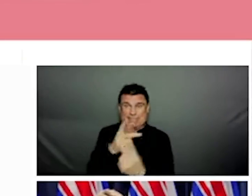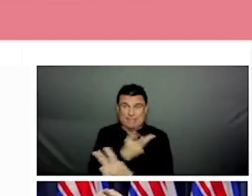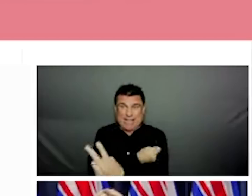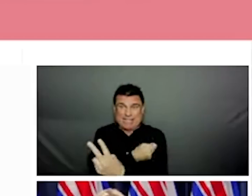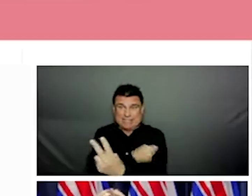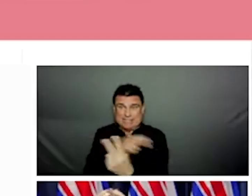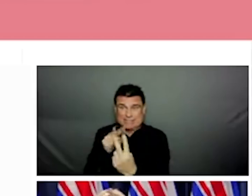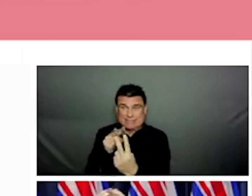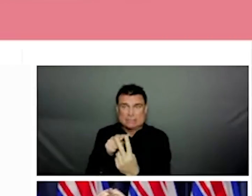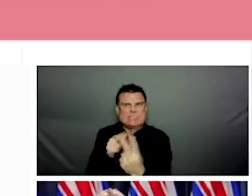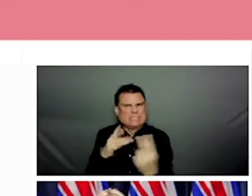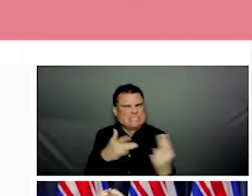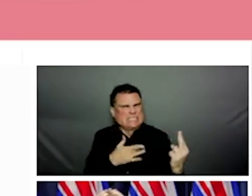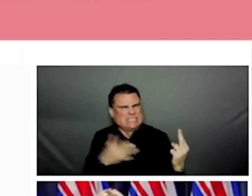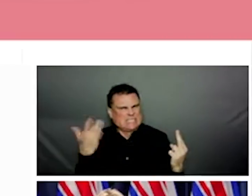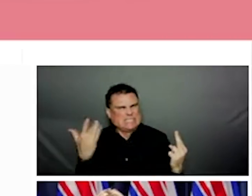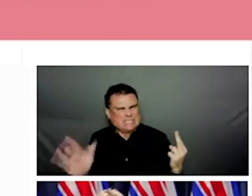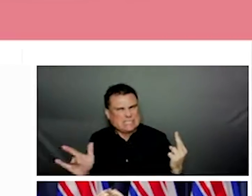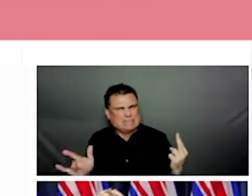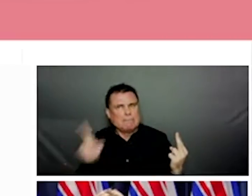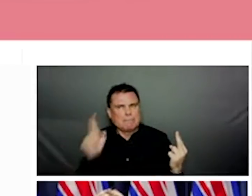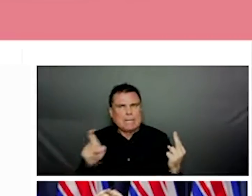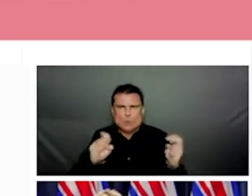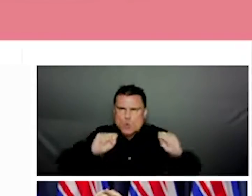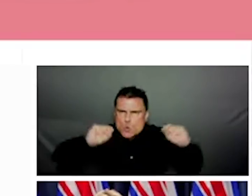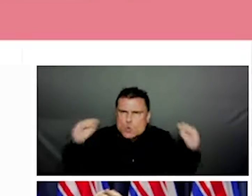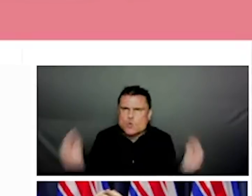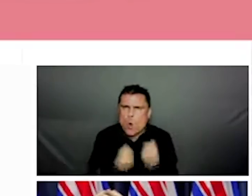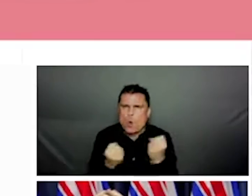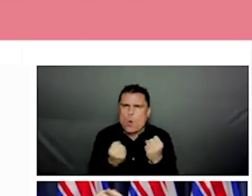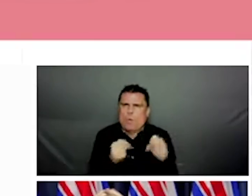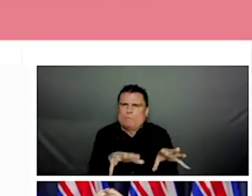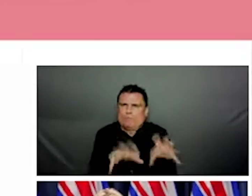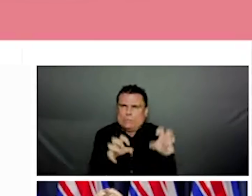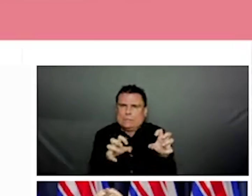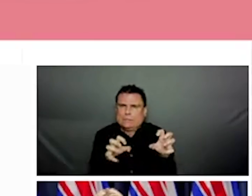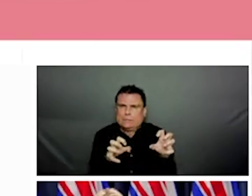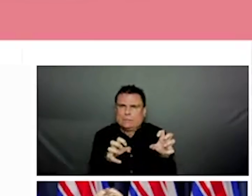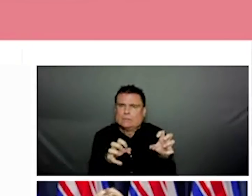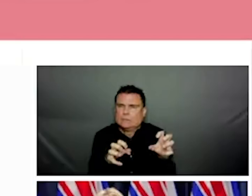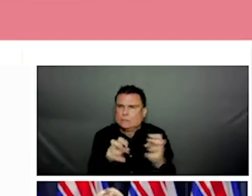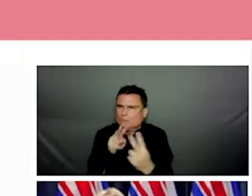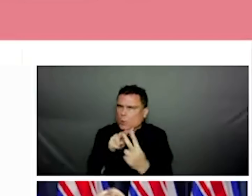and both the Pfizer and the Moderna in particular are very